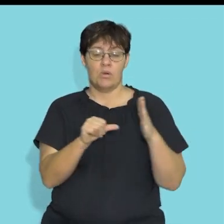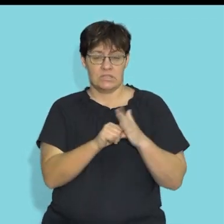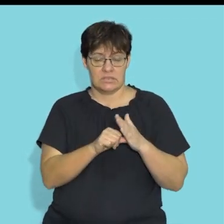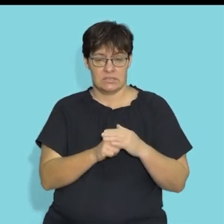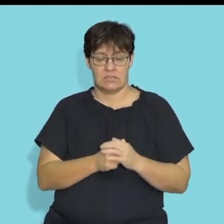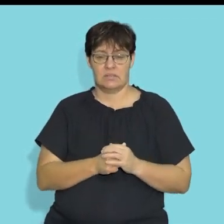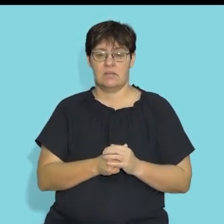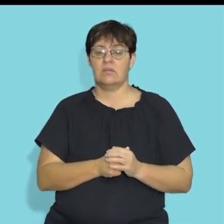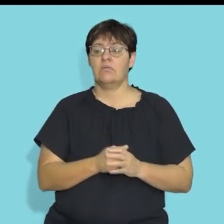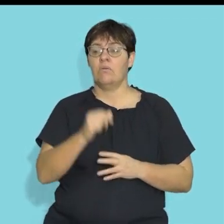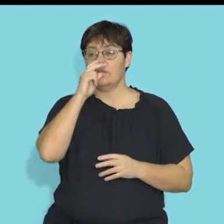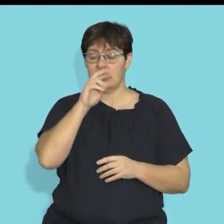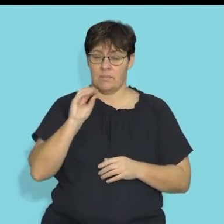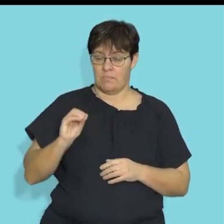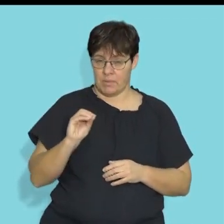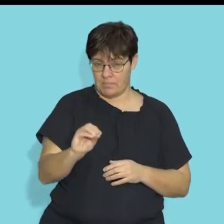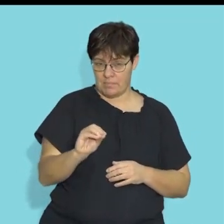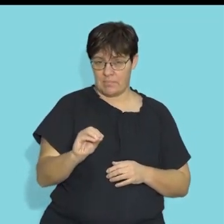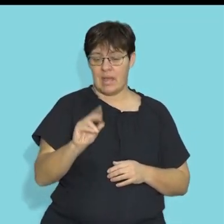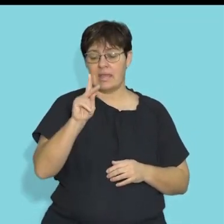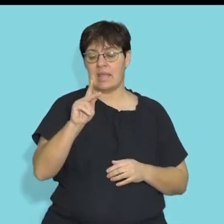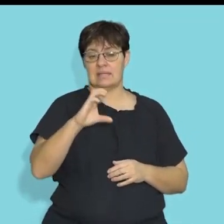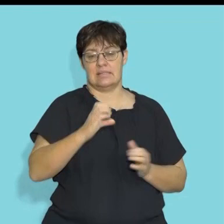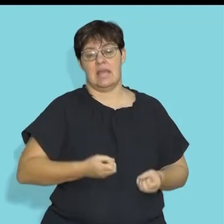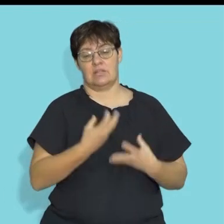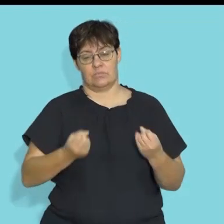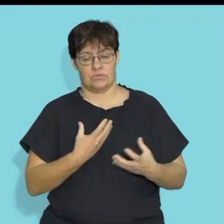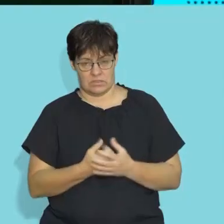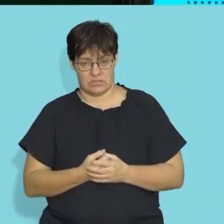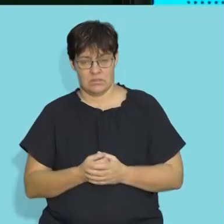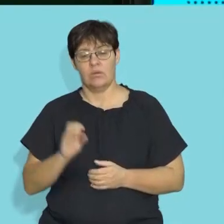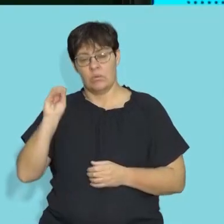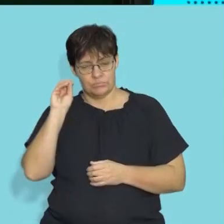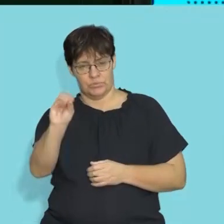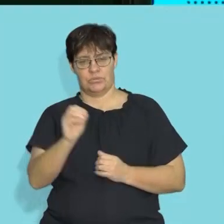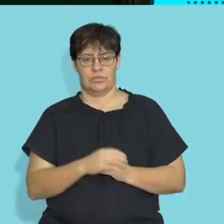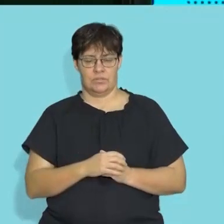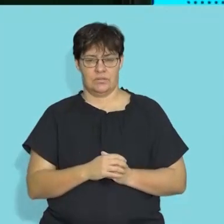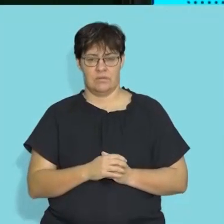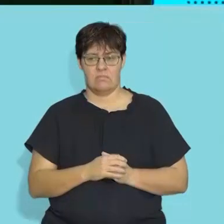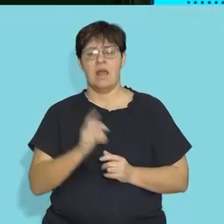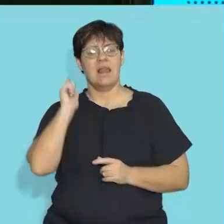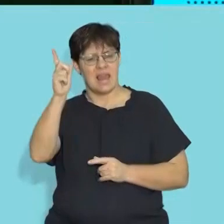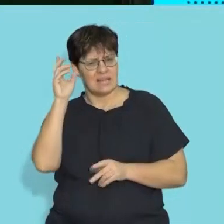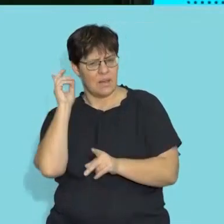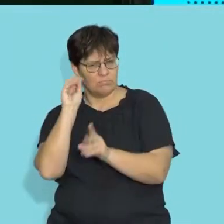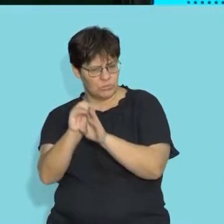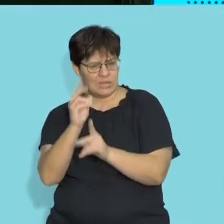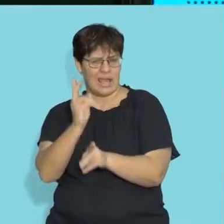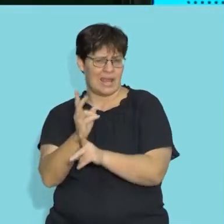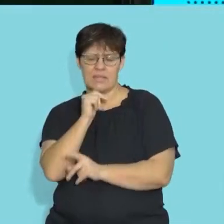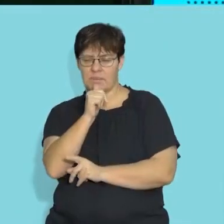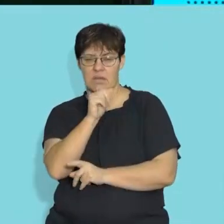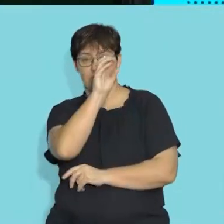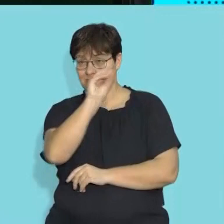you must do is you need to write down the Casey expression. Write it down there. You can write it down again a bit later if you have